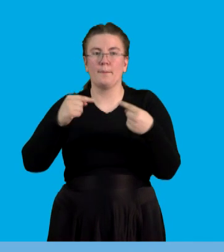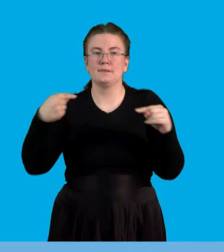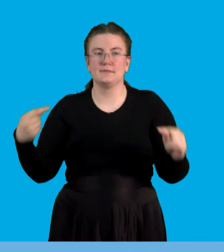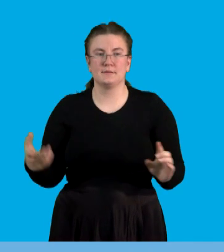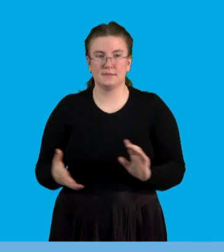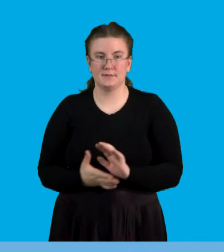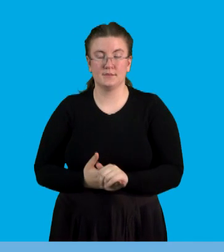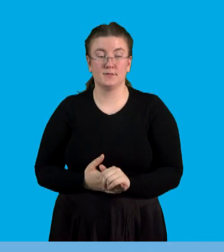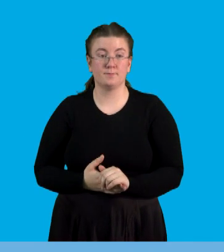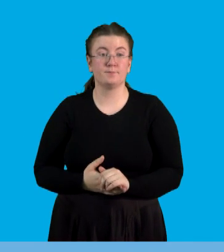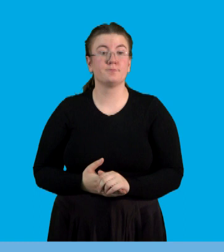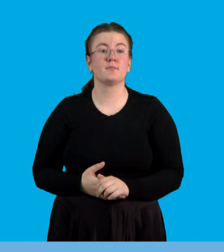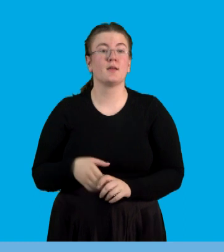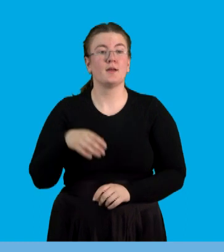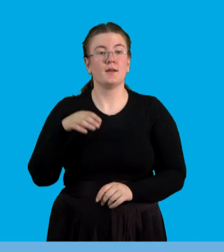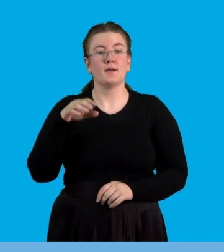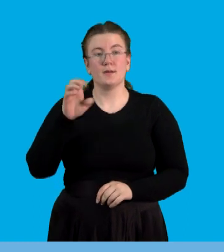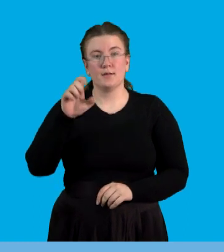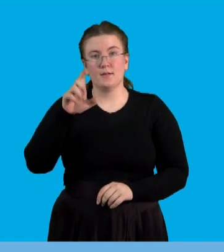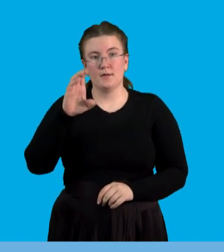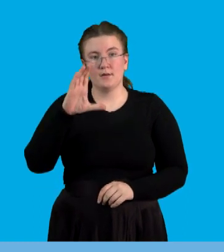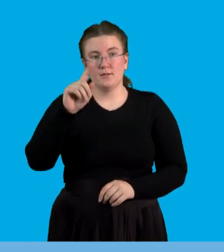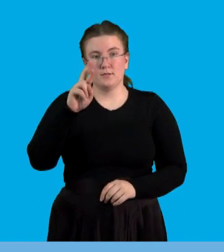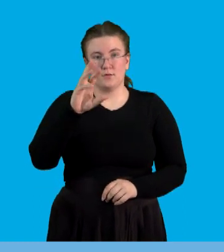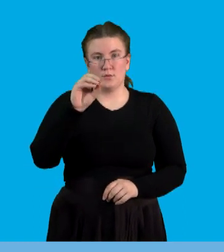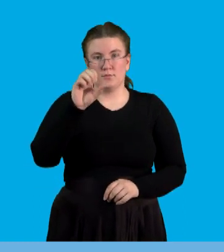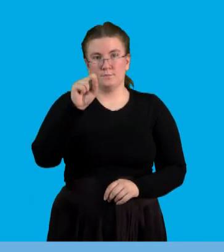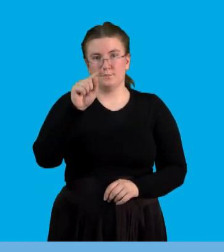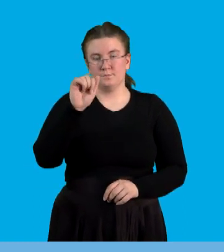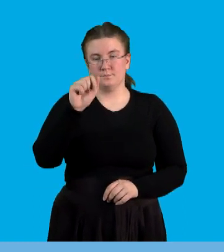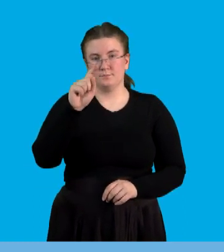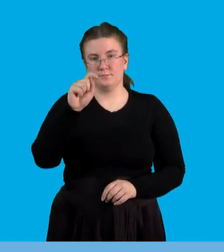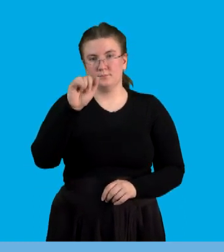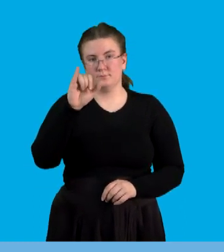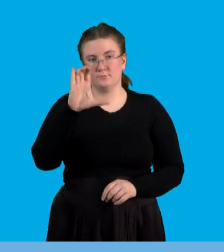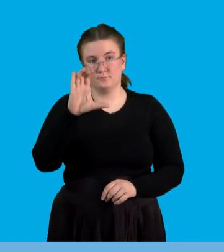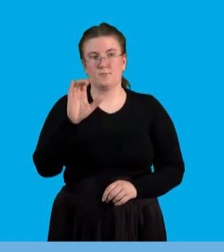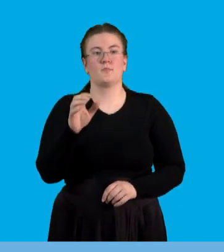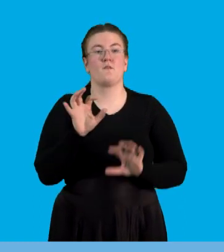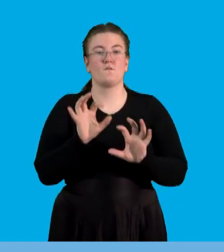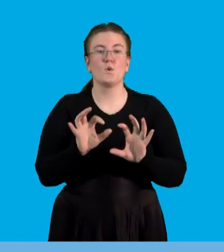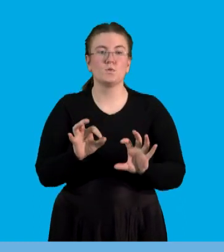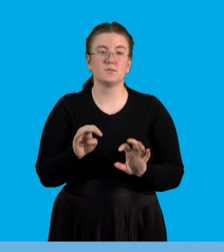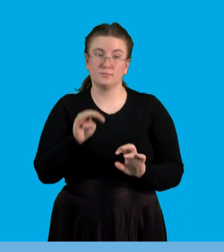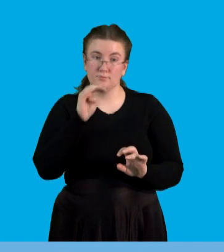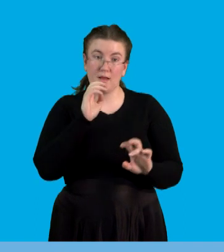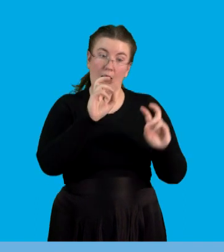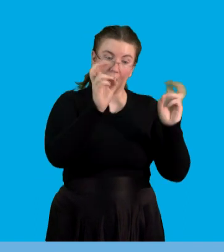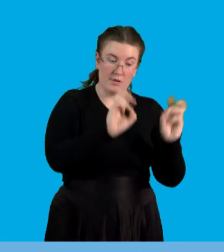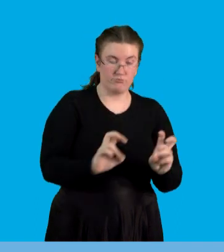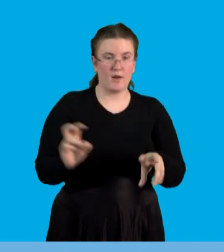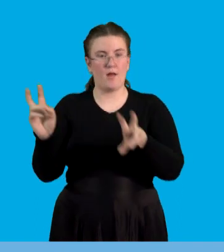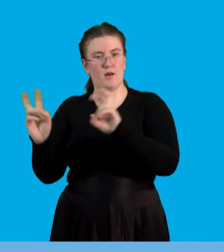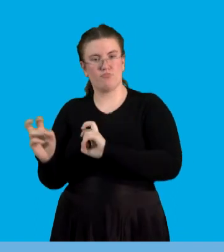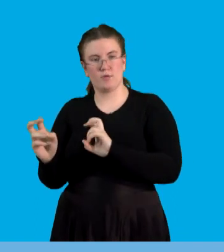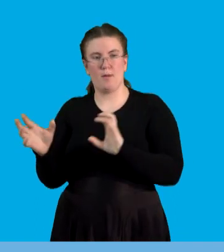the motion. So the electrostatic force is the attracting or the repelling forces